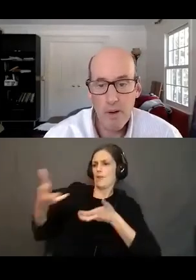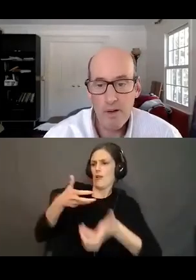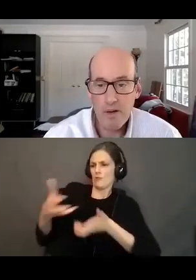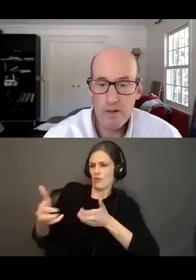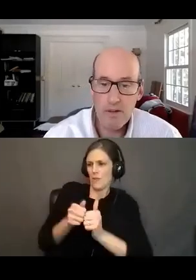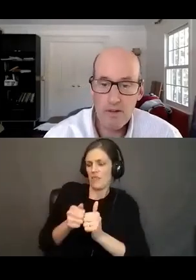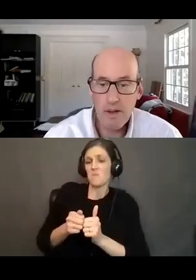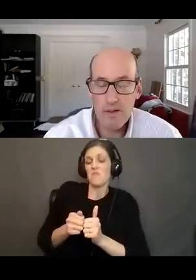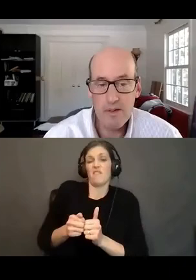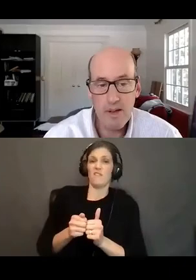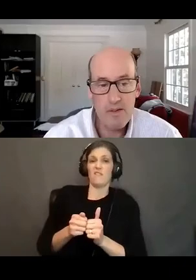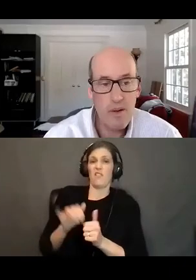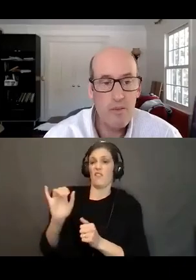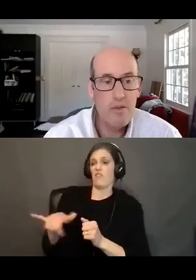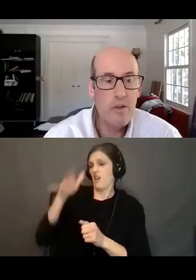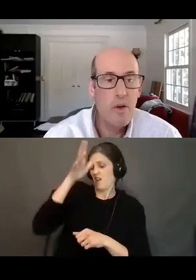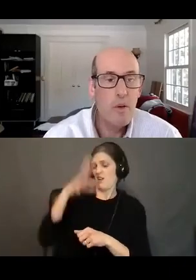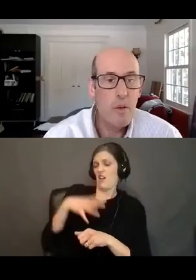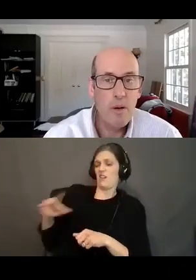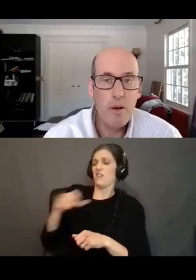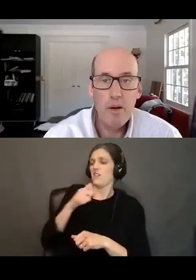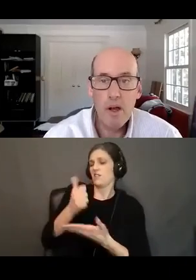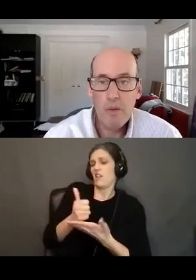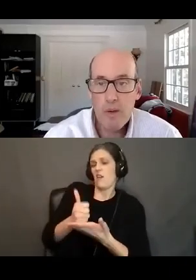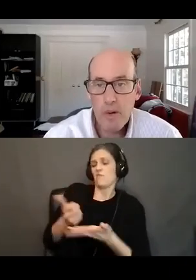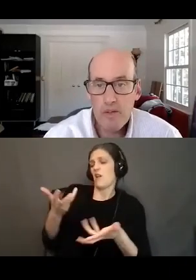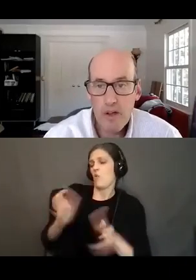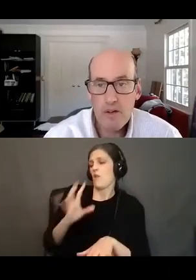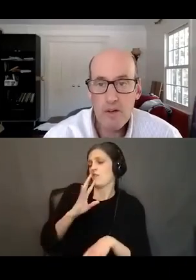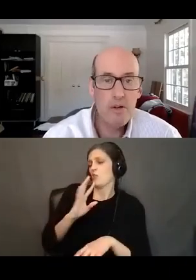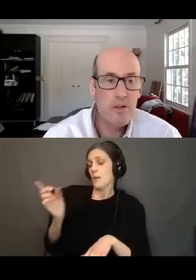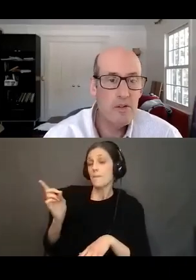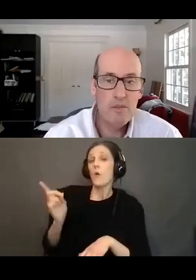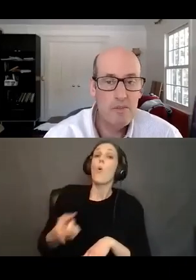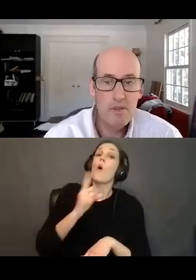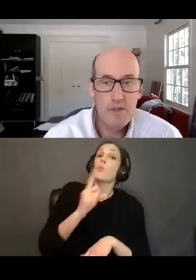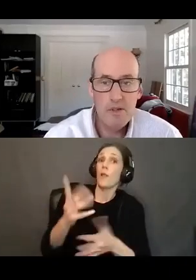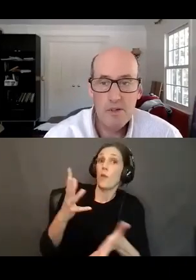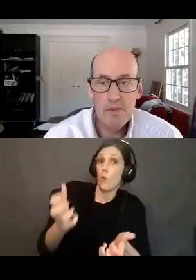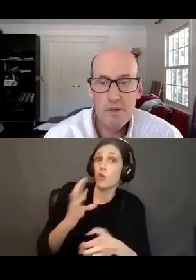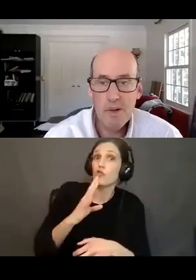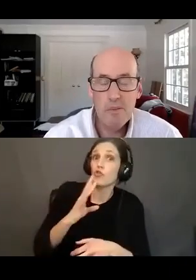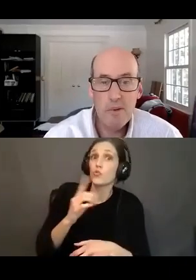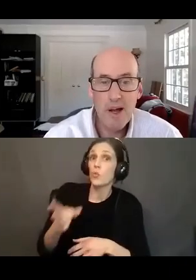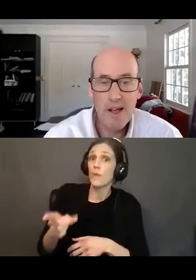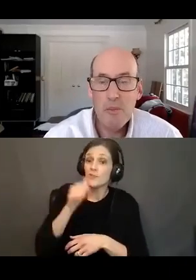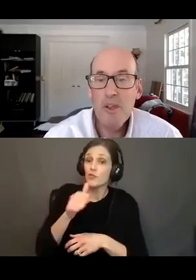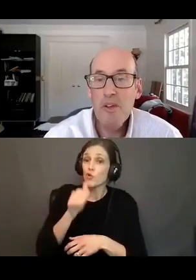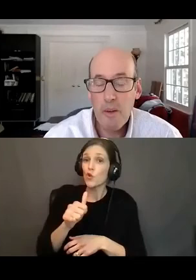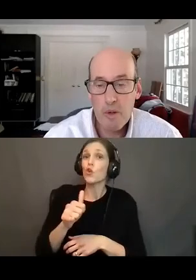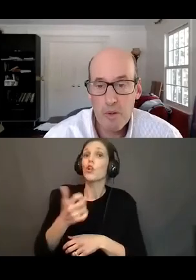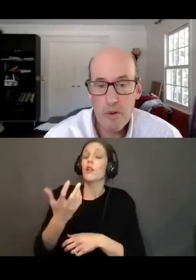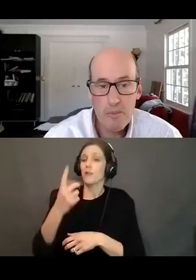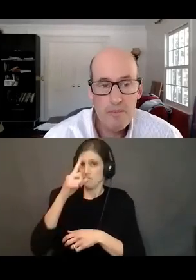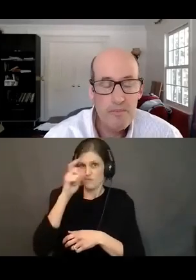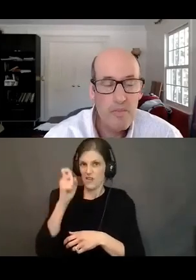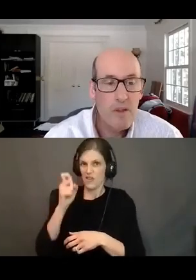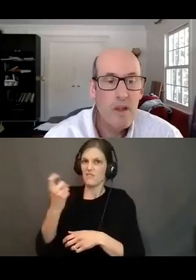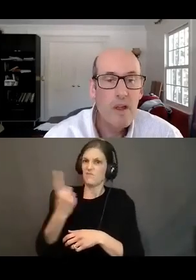I don't want to talk to this guy because he's not so helpful. Or, I really want to talk to her because I have something in common